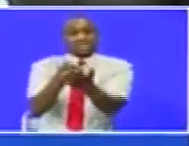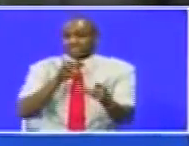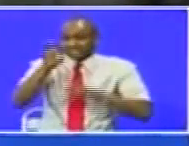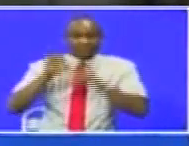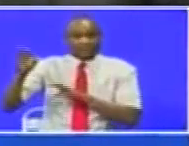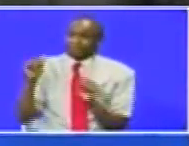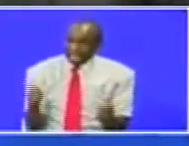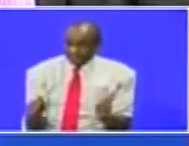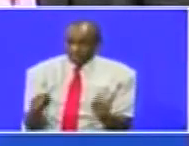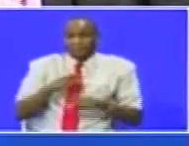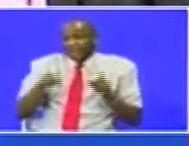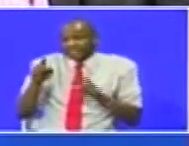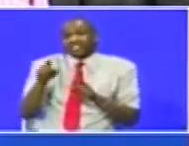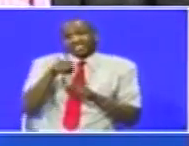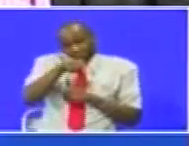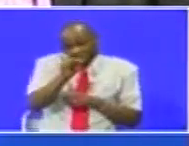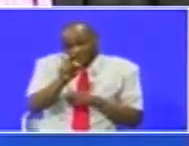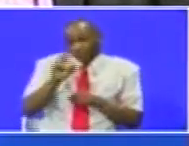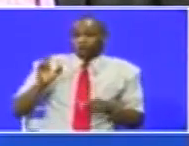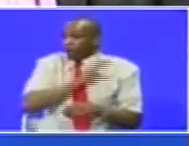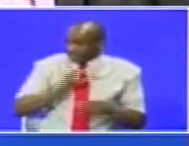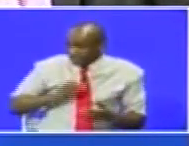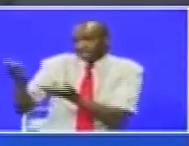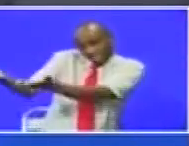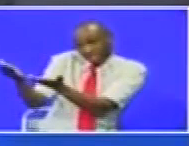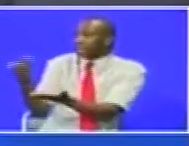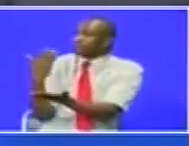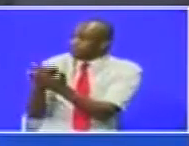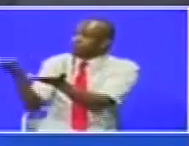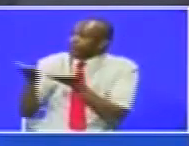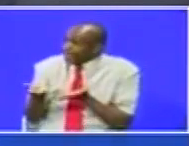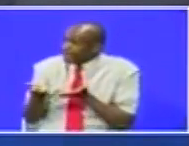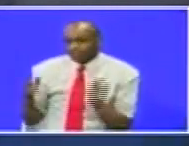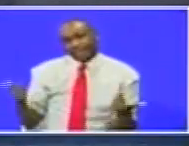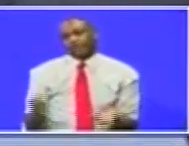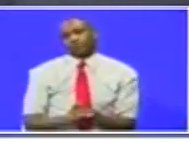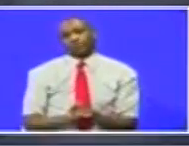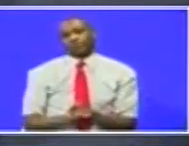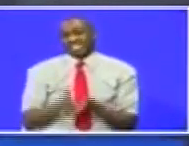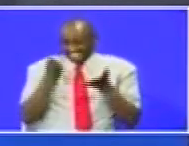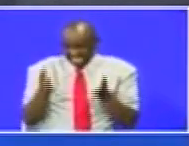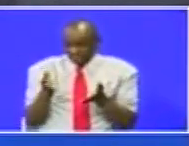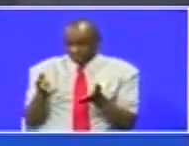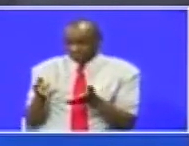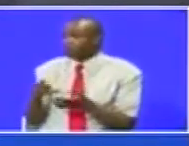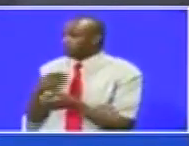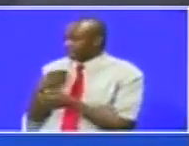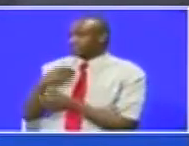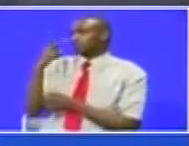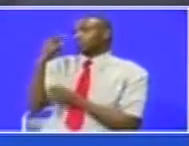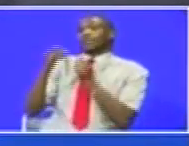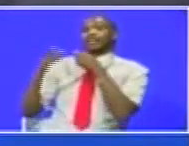drafts, despite requests by the commission for them to do so. This formula to reduce the current constituencies from 290